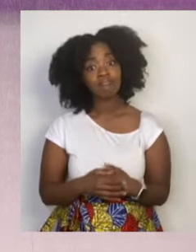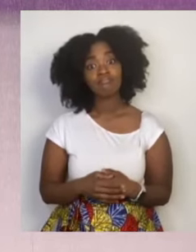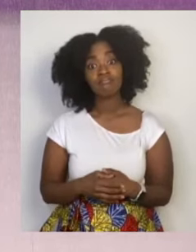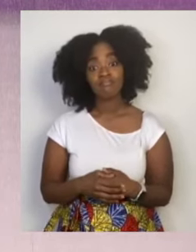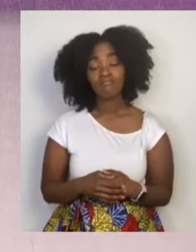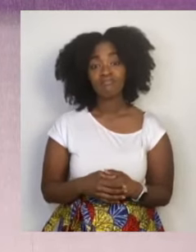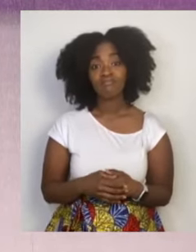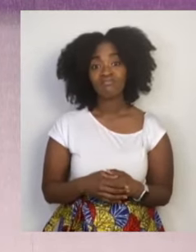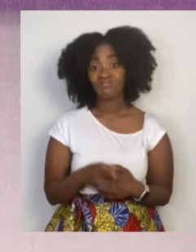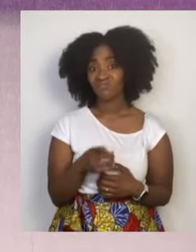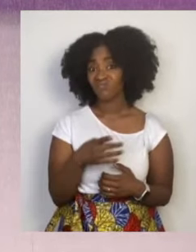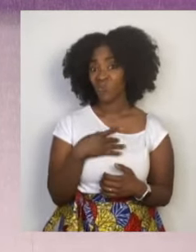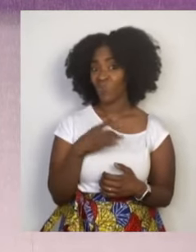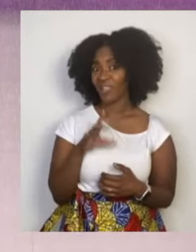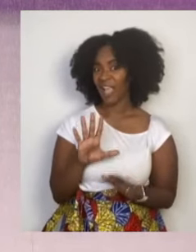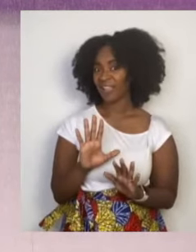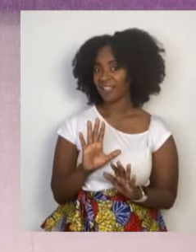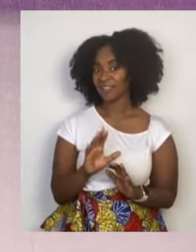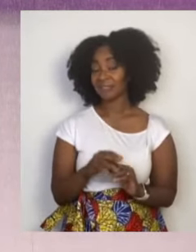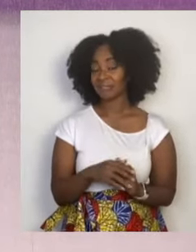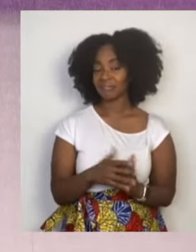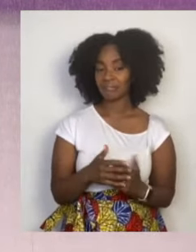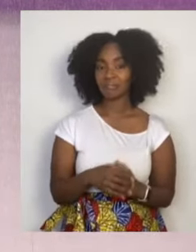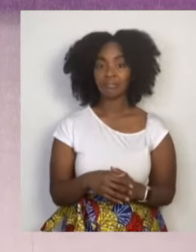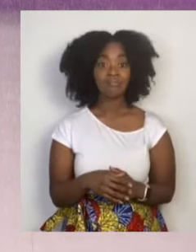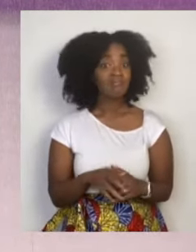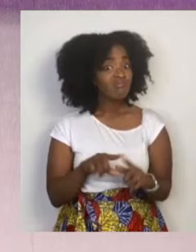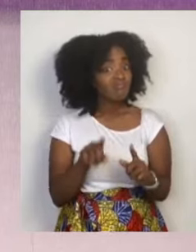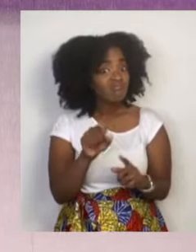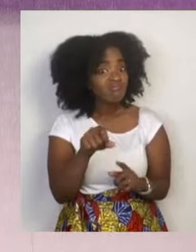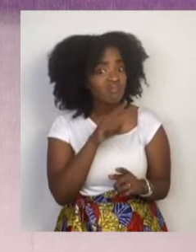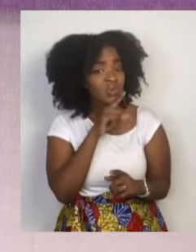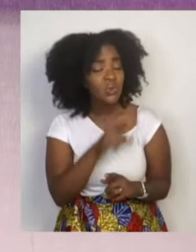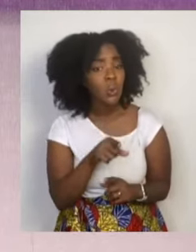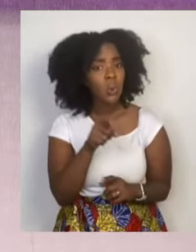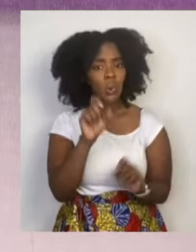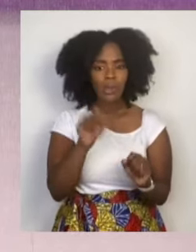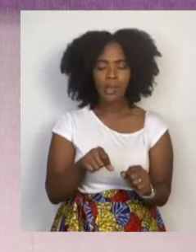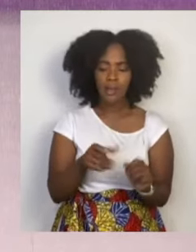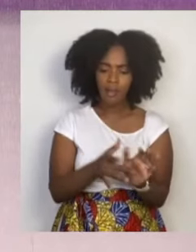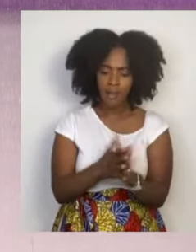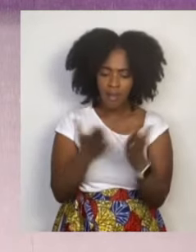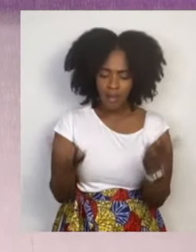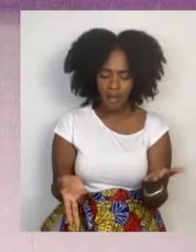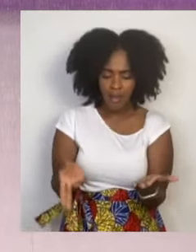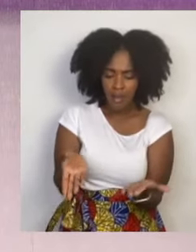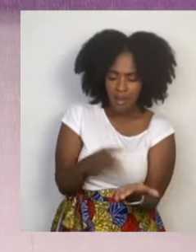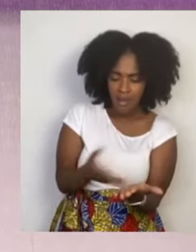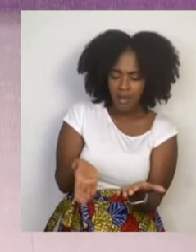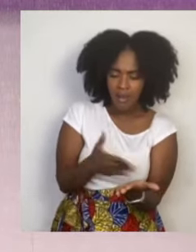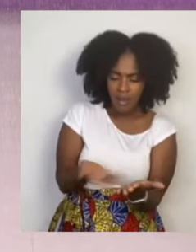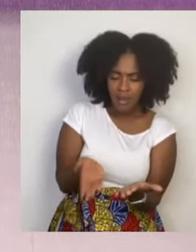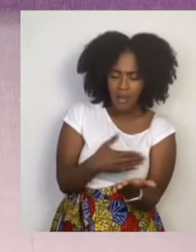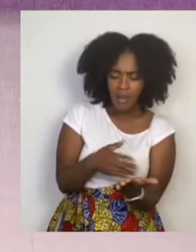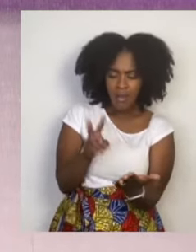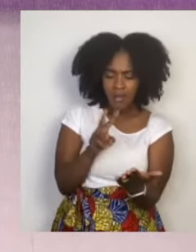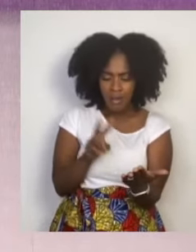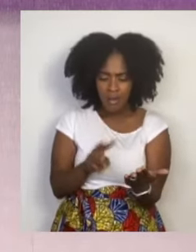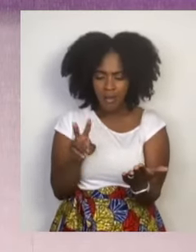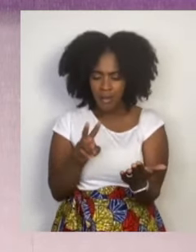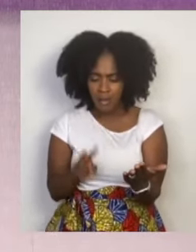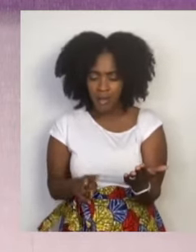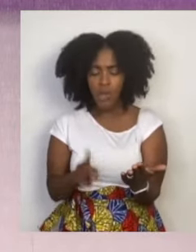How is it that you can stand and read this word and say, no, it's just too far gone. It's just too bleak. No,